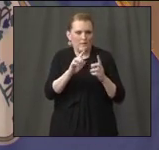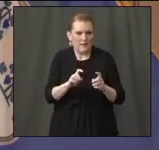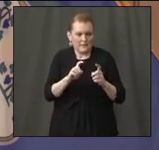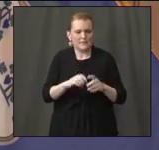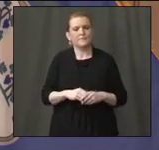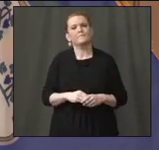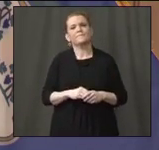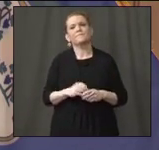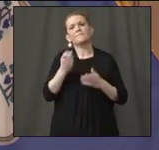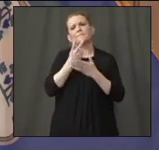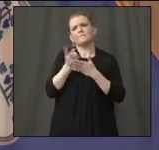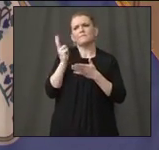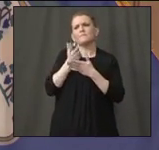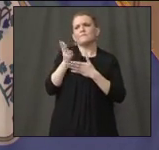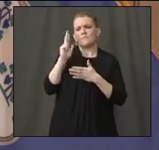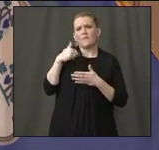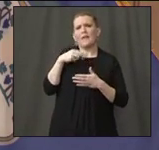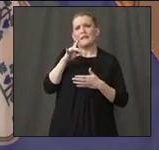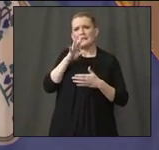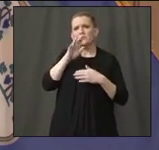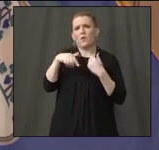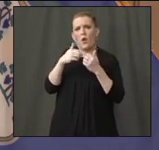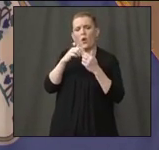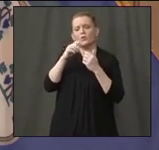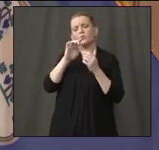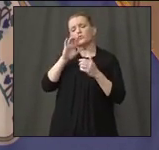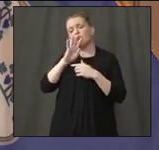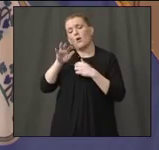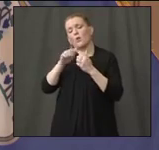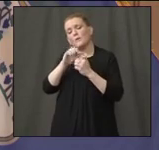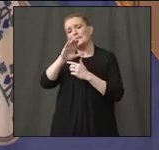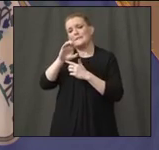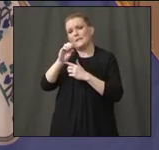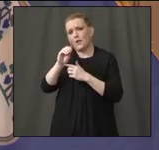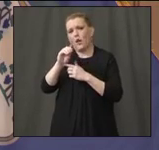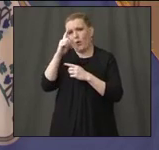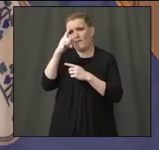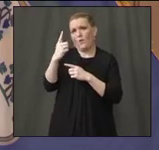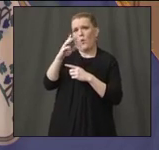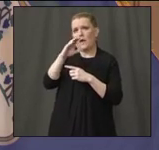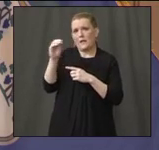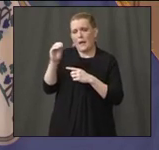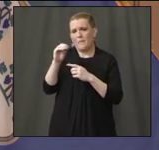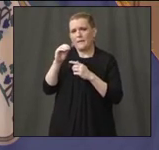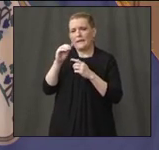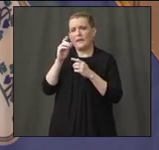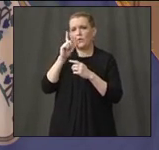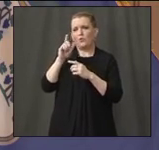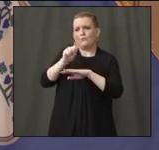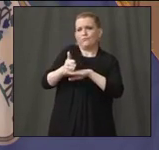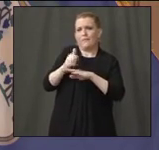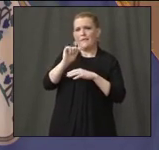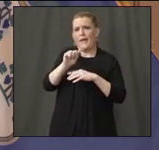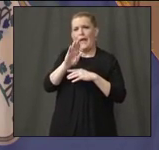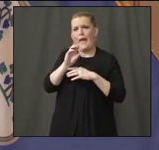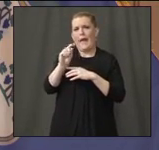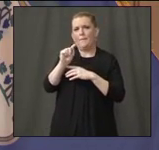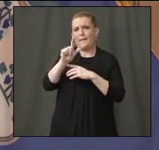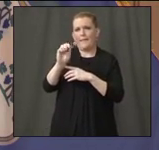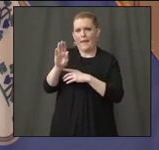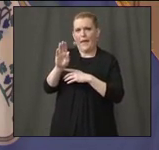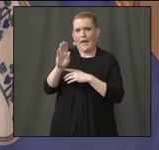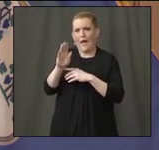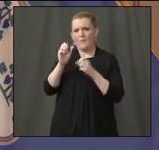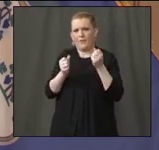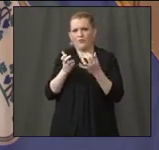how important his relationship is for the state of Connecticut, what he can do with the Abbott lab drive-through testing, one of the first states in the country,